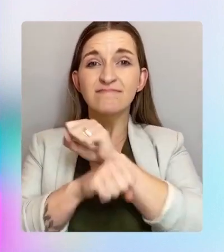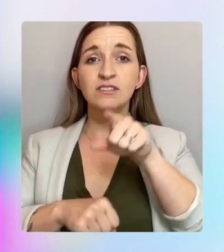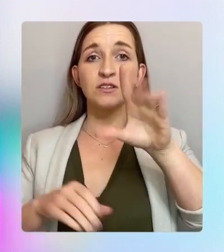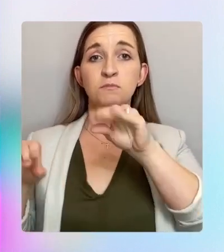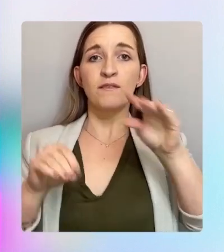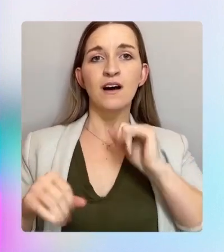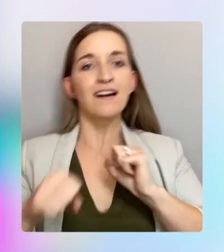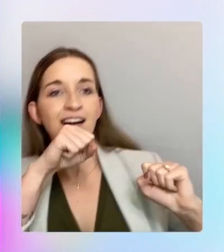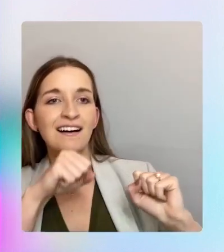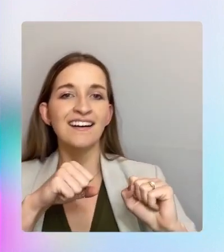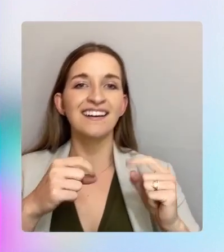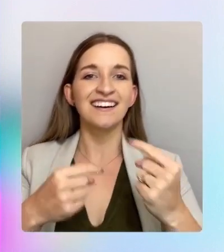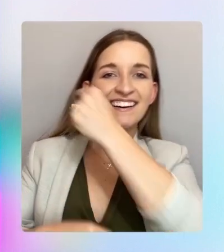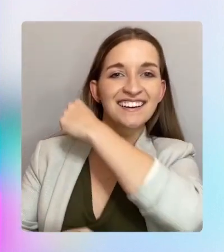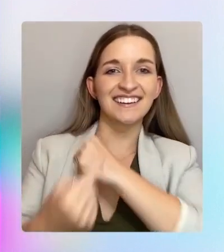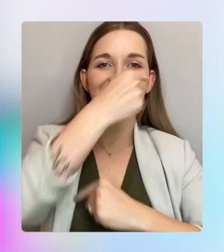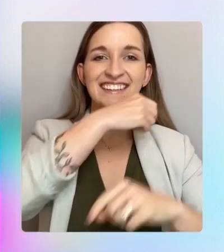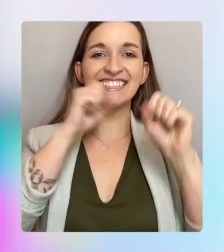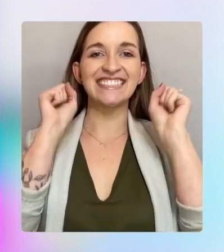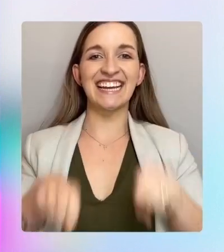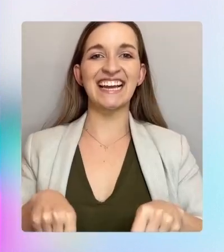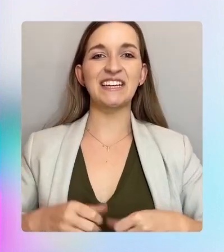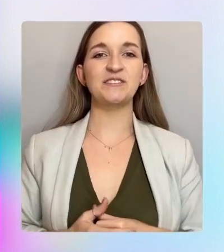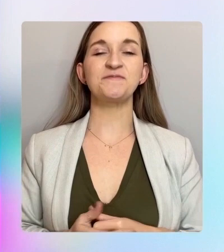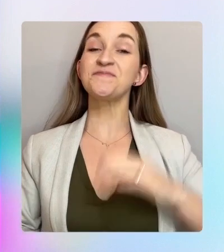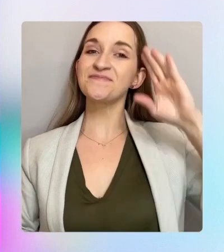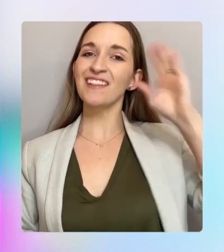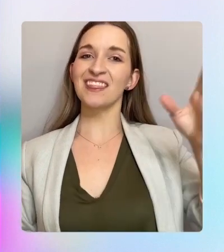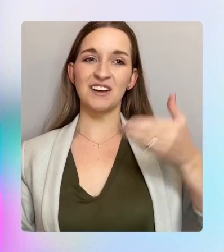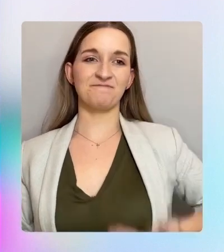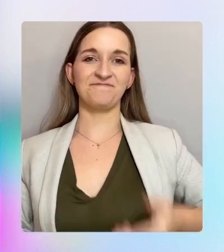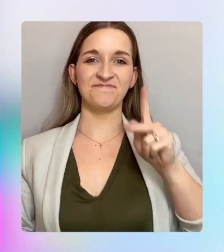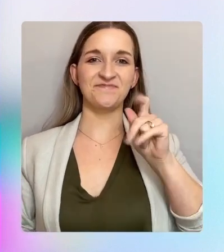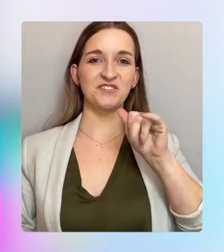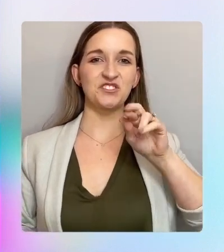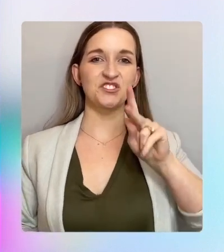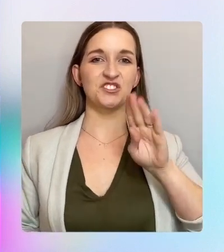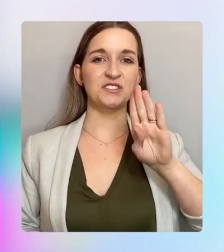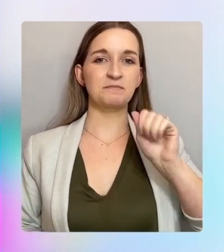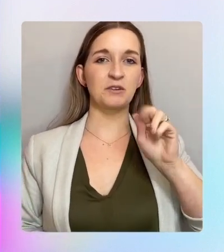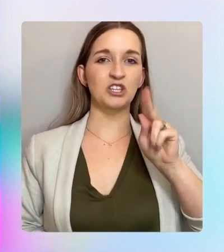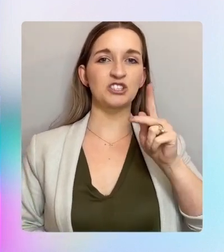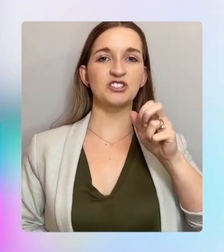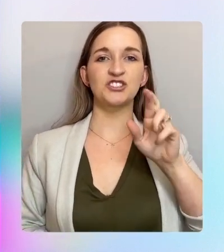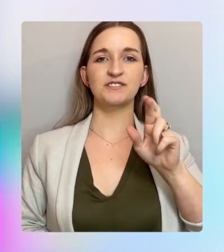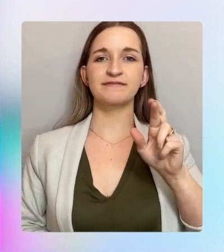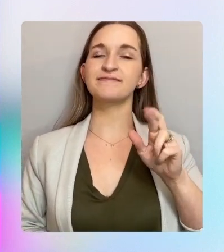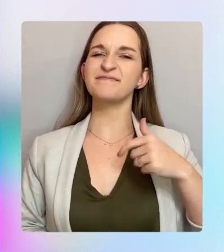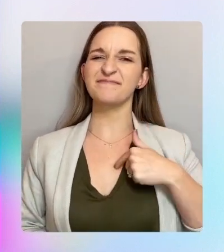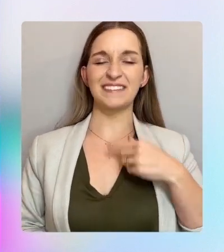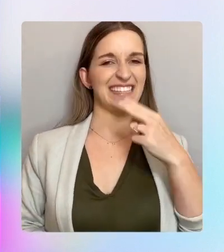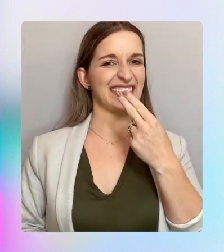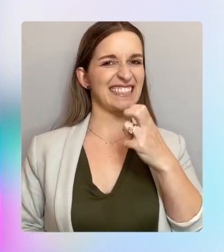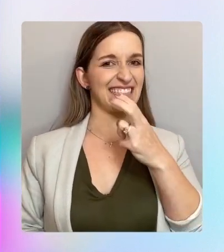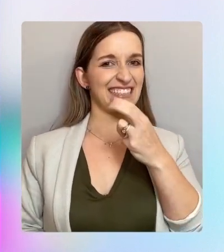those targets that are headed your way. Hello, my name is Kirk Barker, and my preferred pronouns are he and